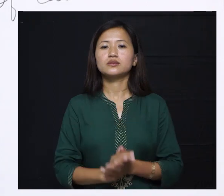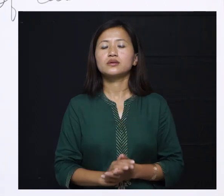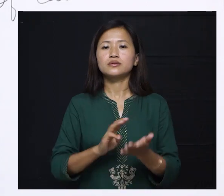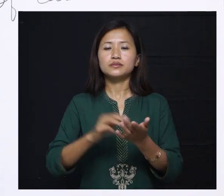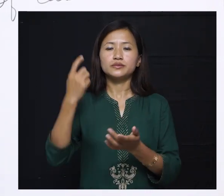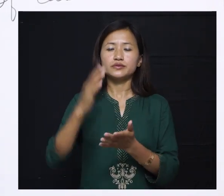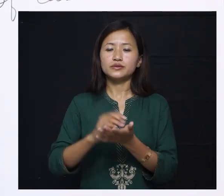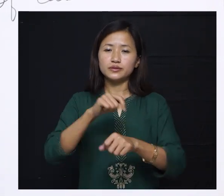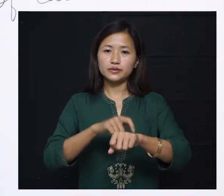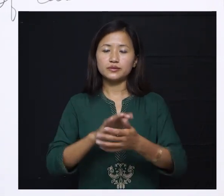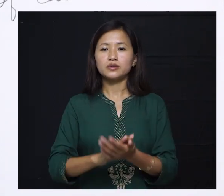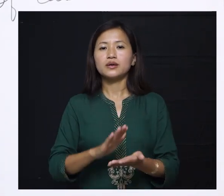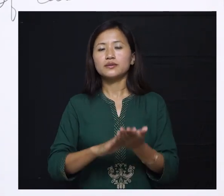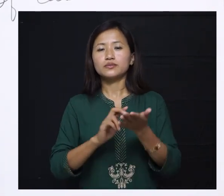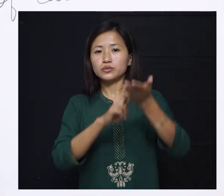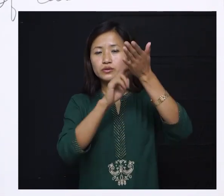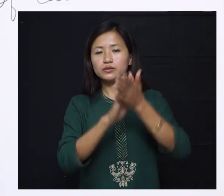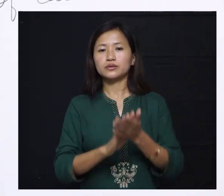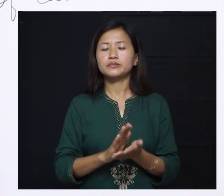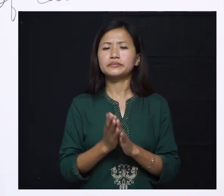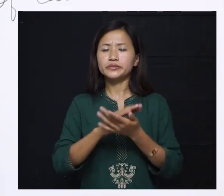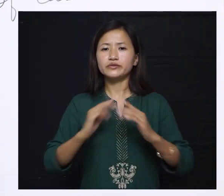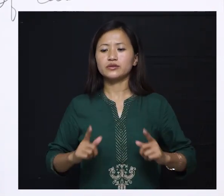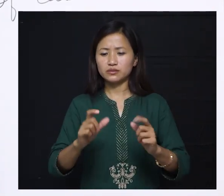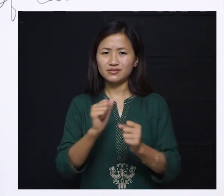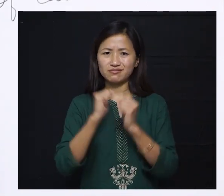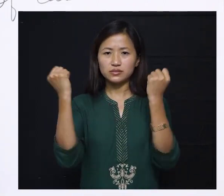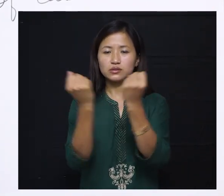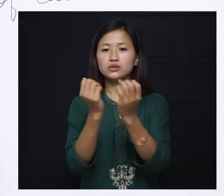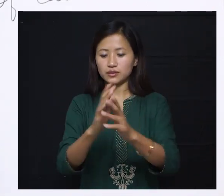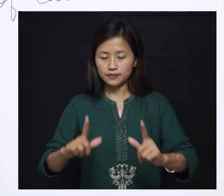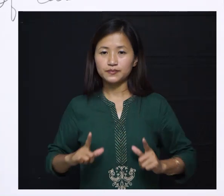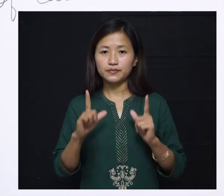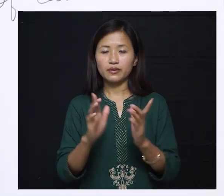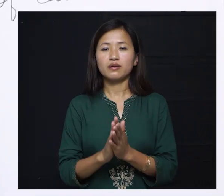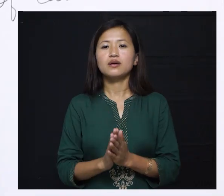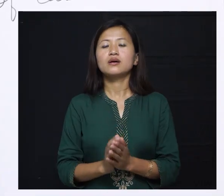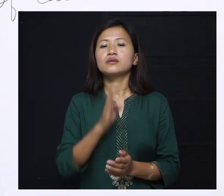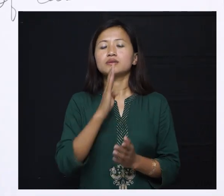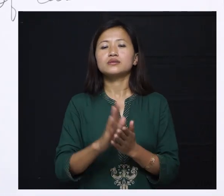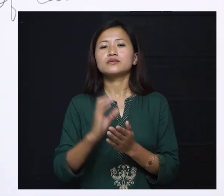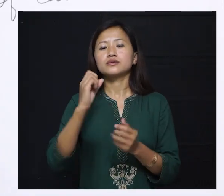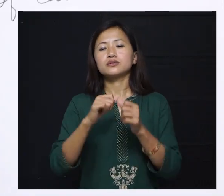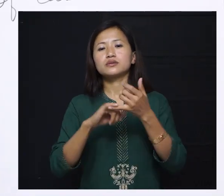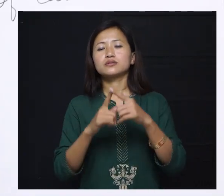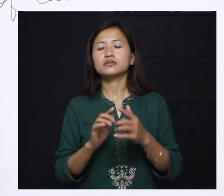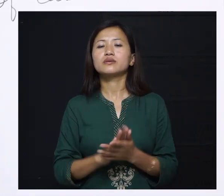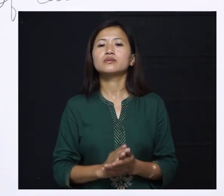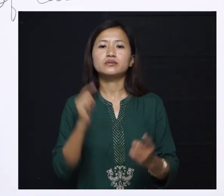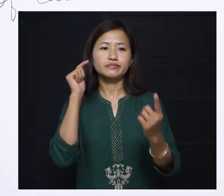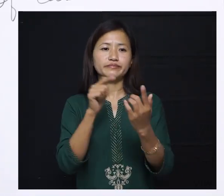the northern India had a very peaceful and a good social life. However, because of the caste system, there was